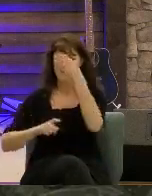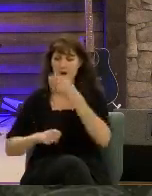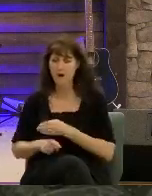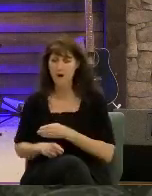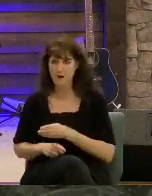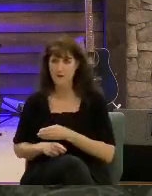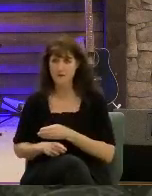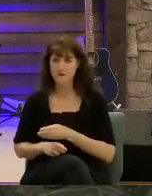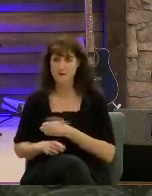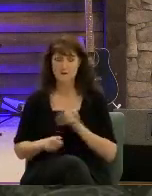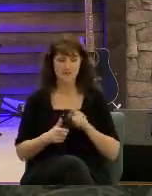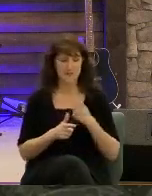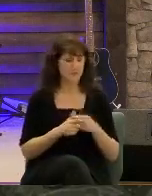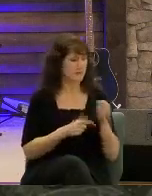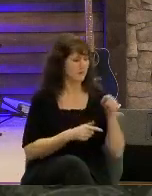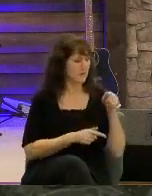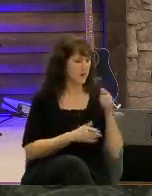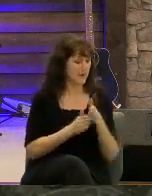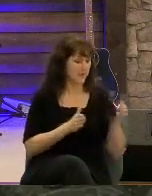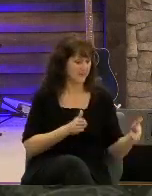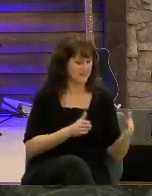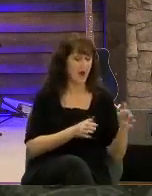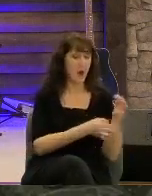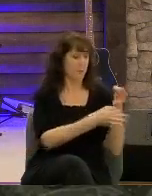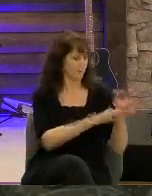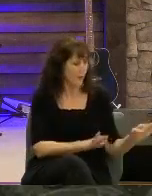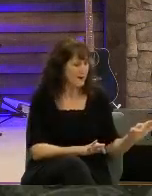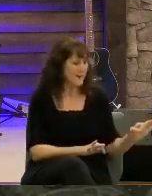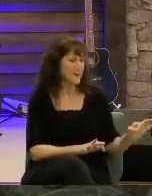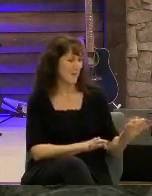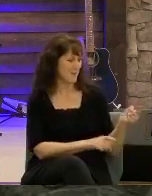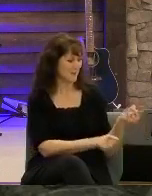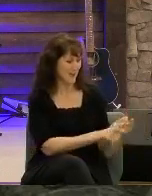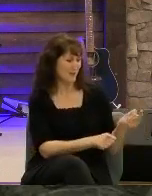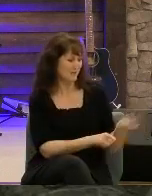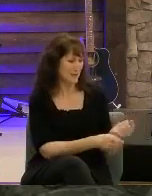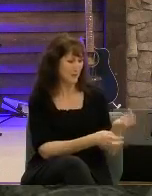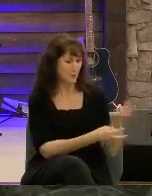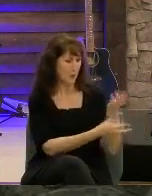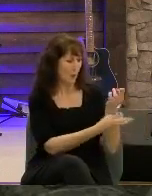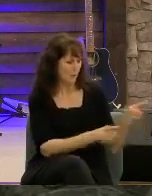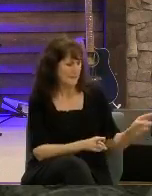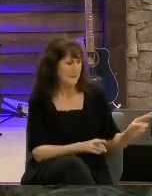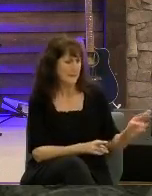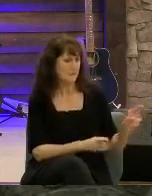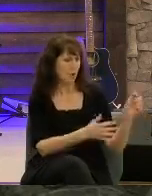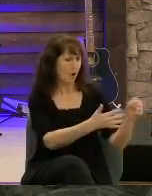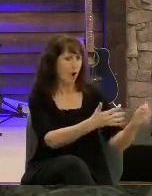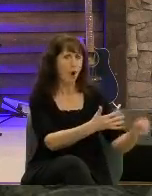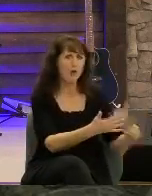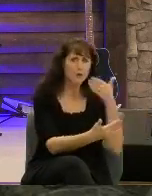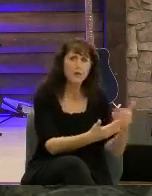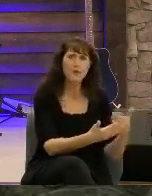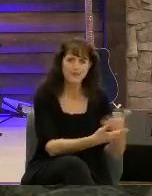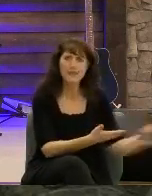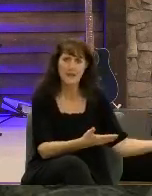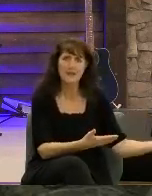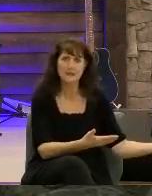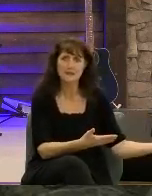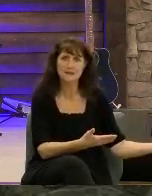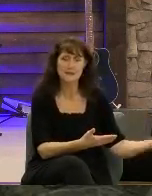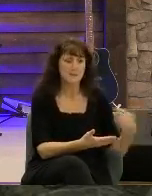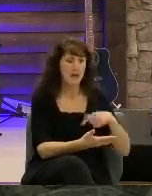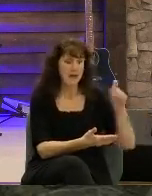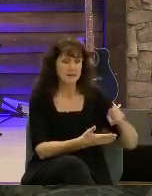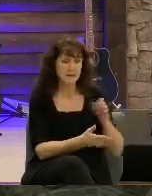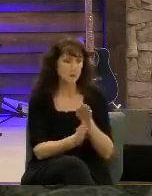there's freedom. There's justification. There's being forgiven. There's redeemed. There's all those good things, right? And I needed